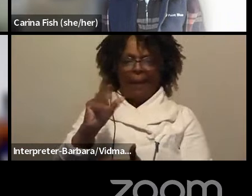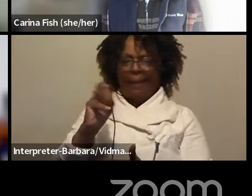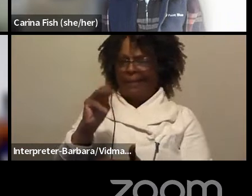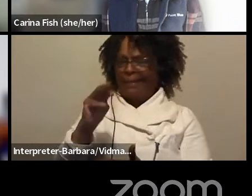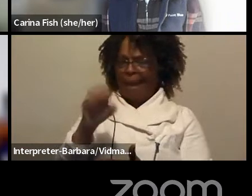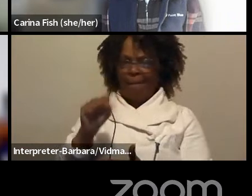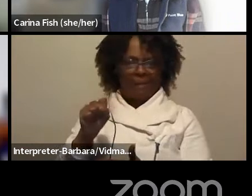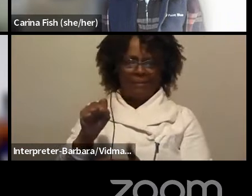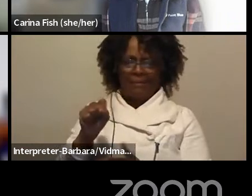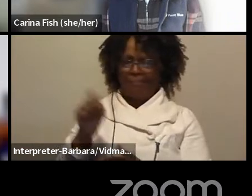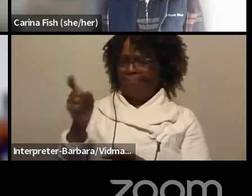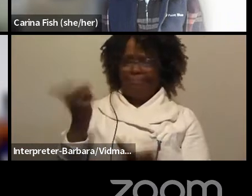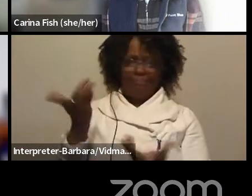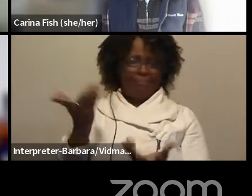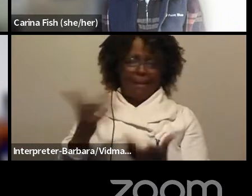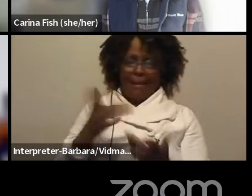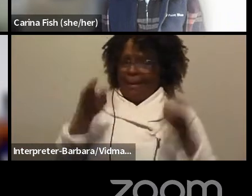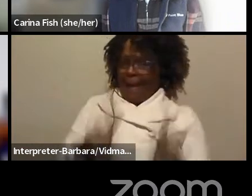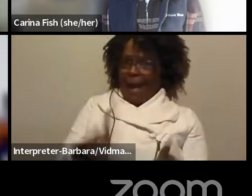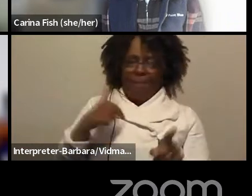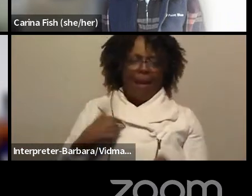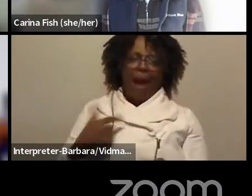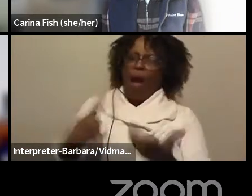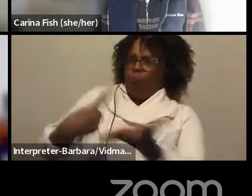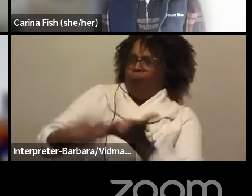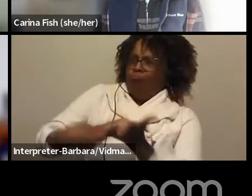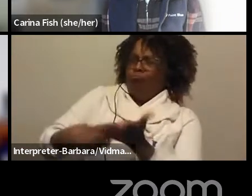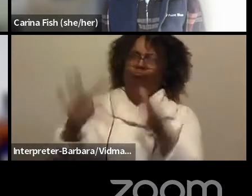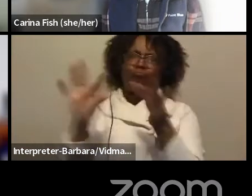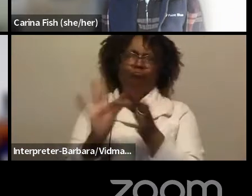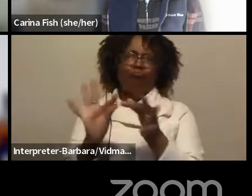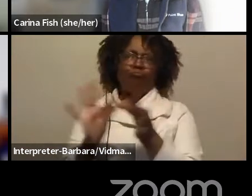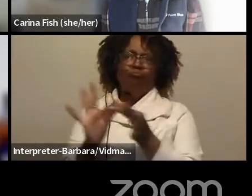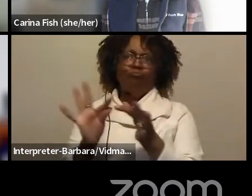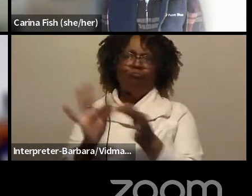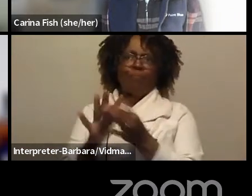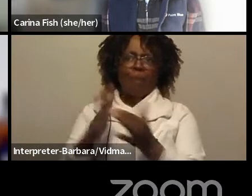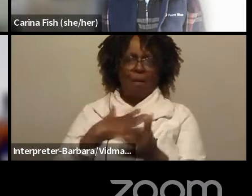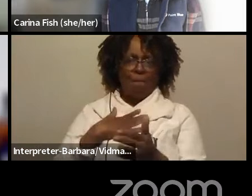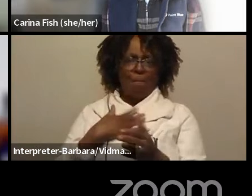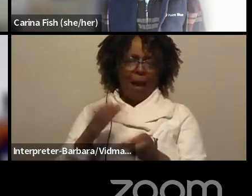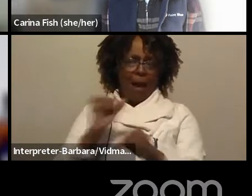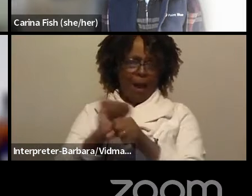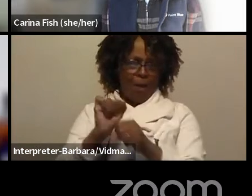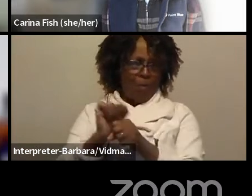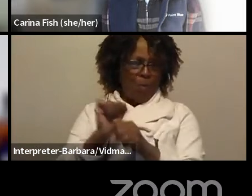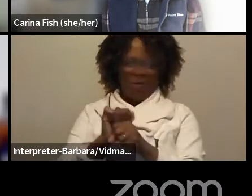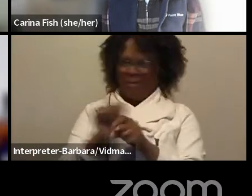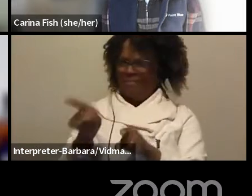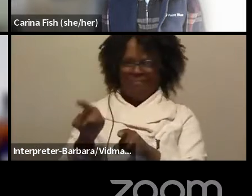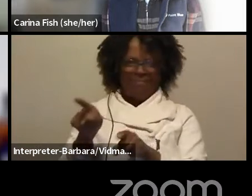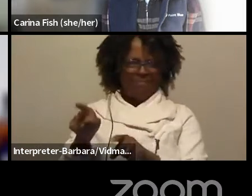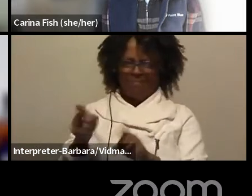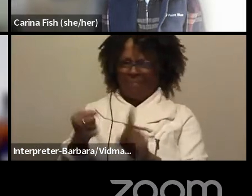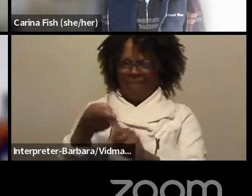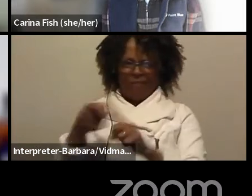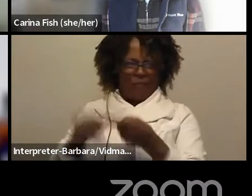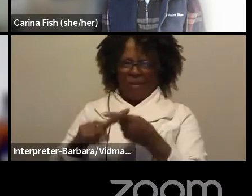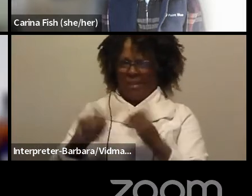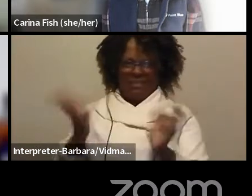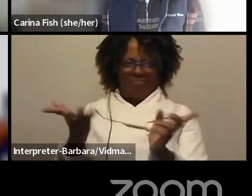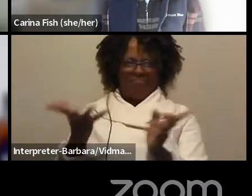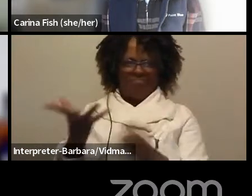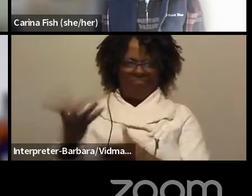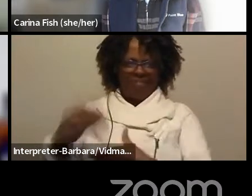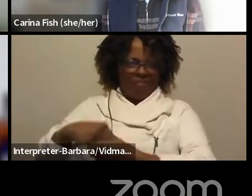have anything to say since none of them are in academia. And it's kind of nice that there's no point at which that could come